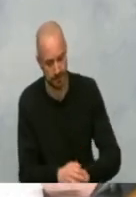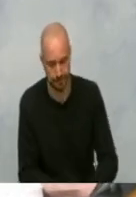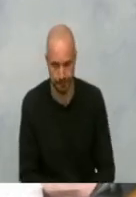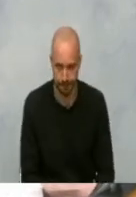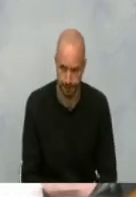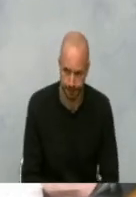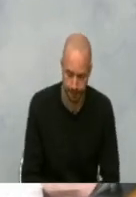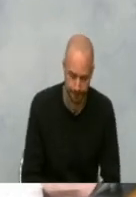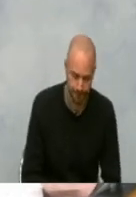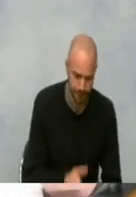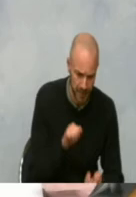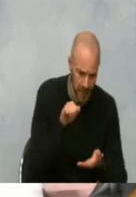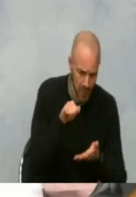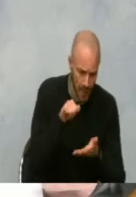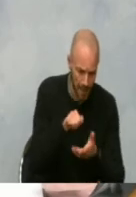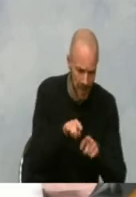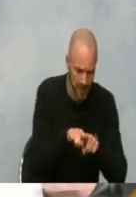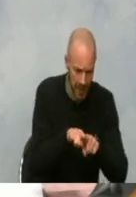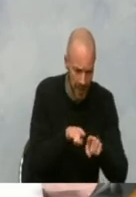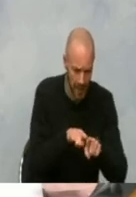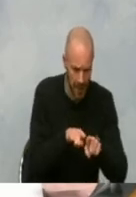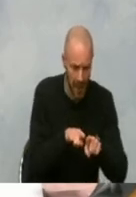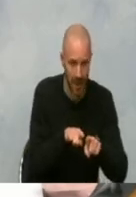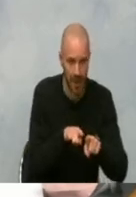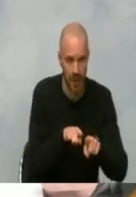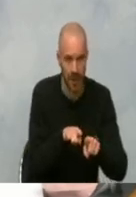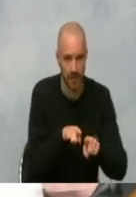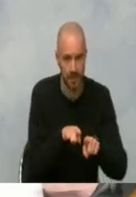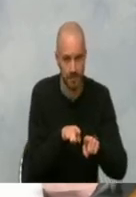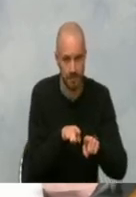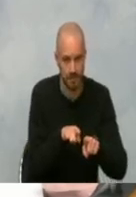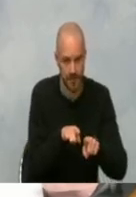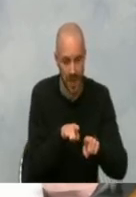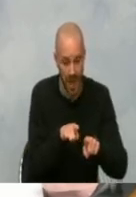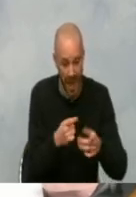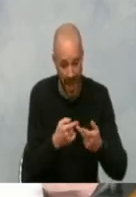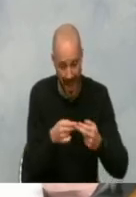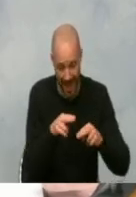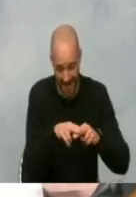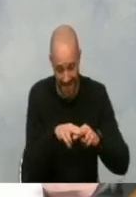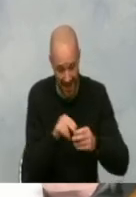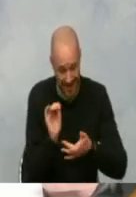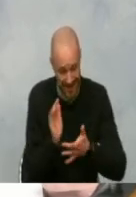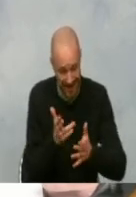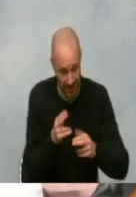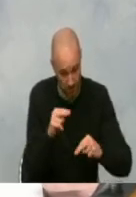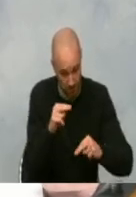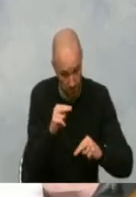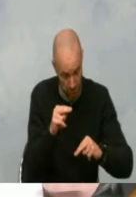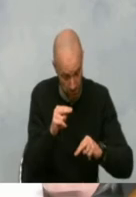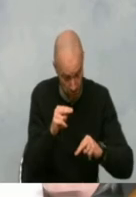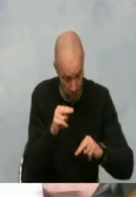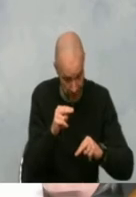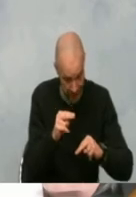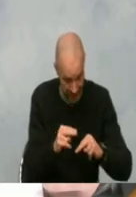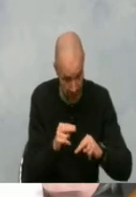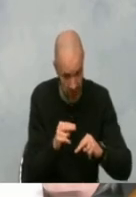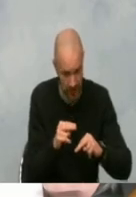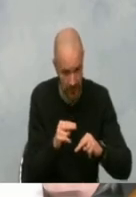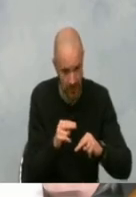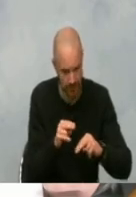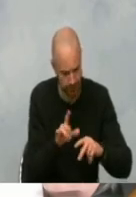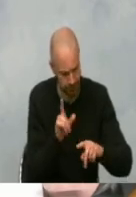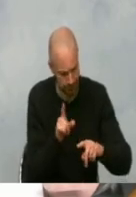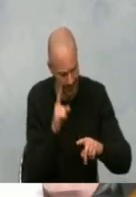gap of £16.3 million. If the service concessions option's taken, you could take £5.7 million